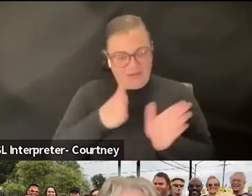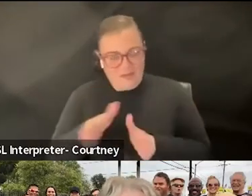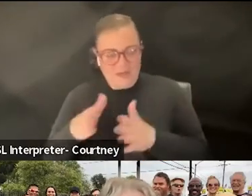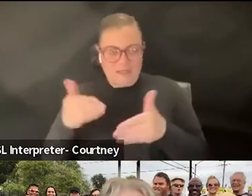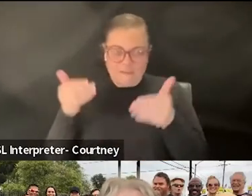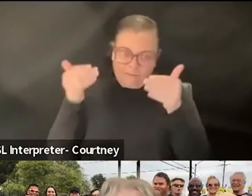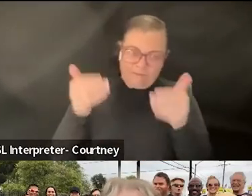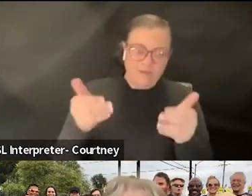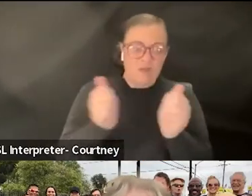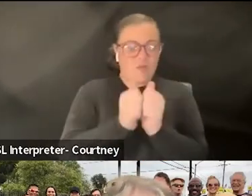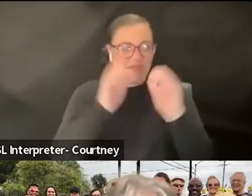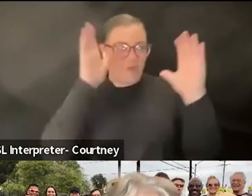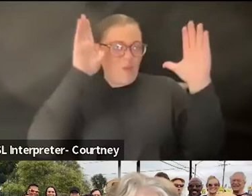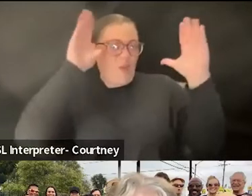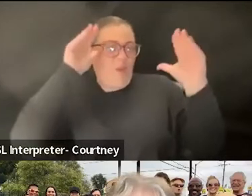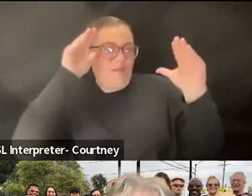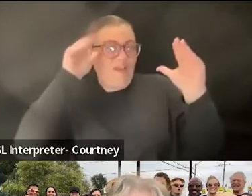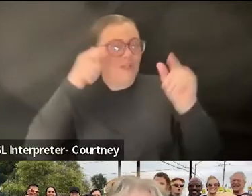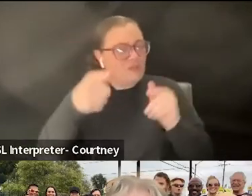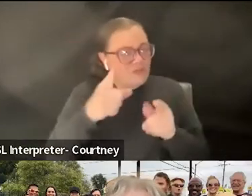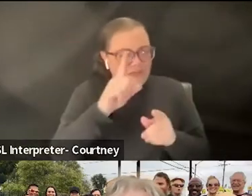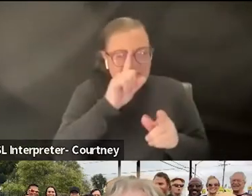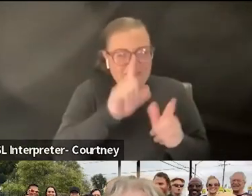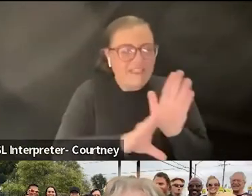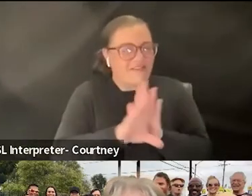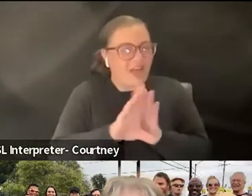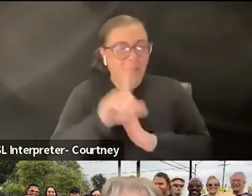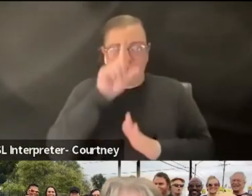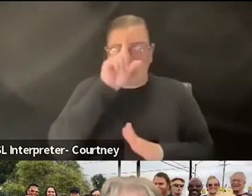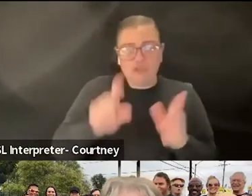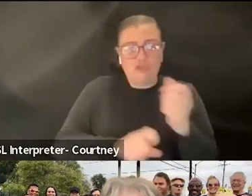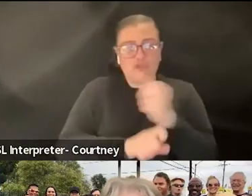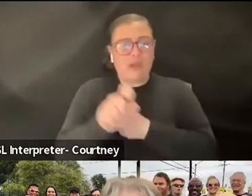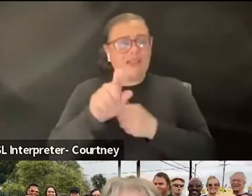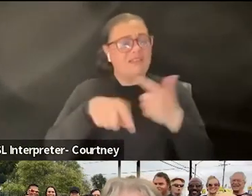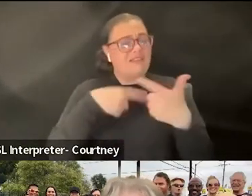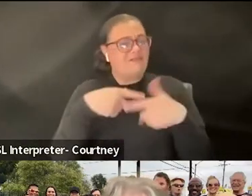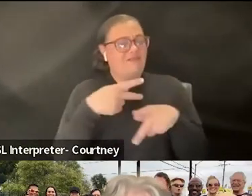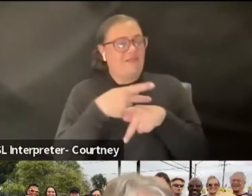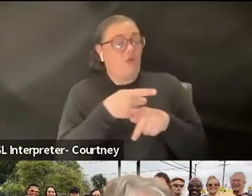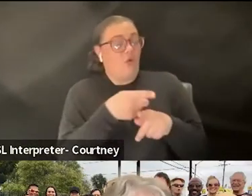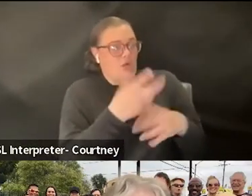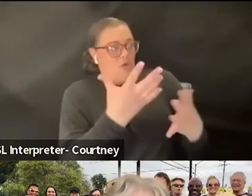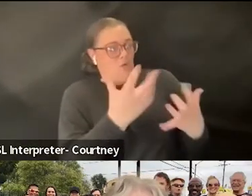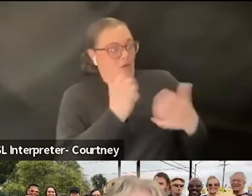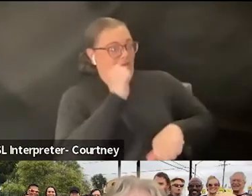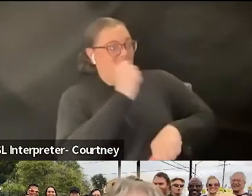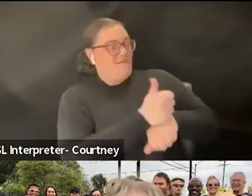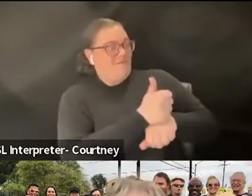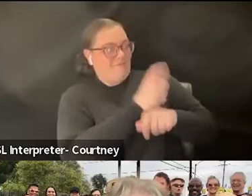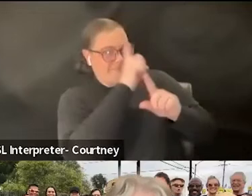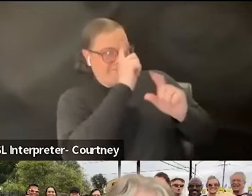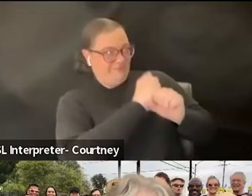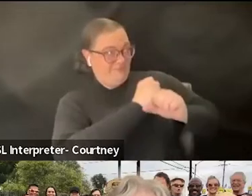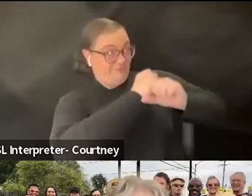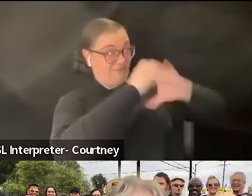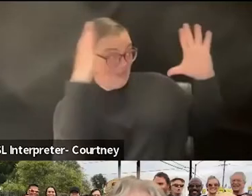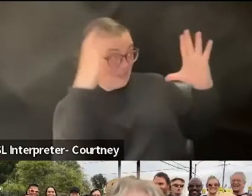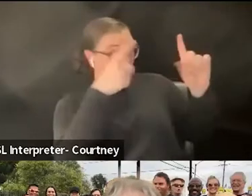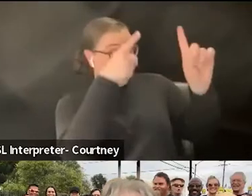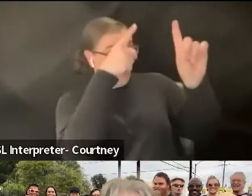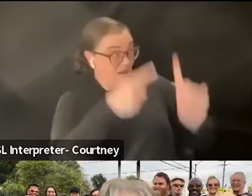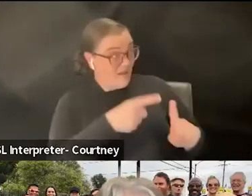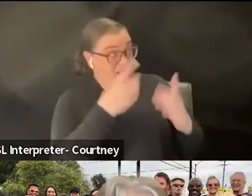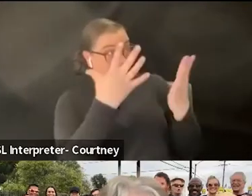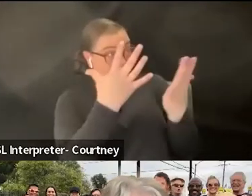that vision of how things can be different and then create a plan to do it. It's not just enough to envision it. You